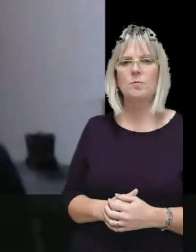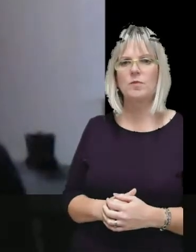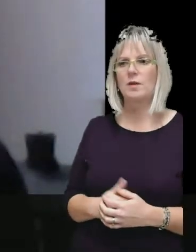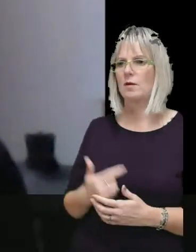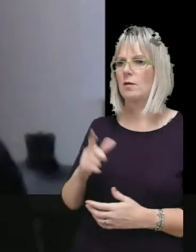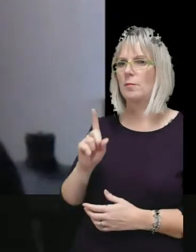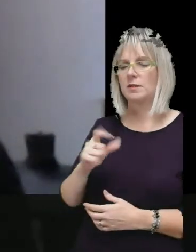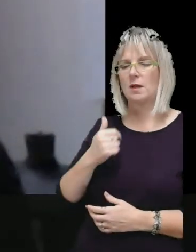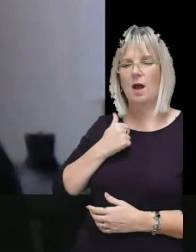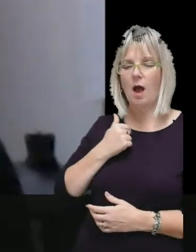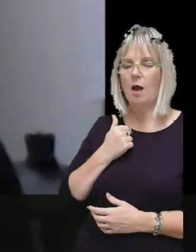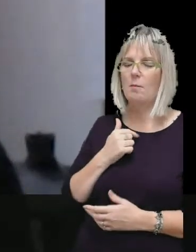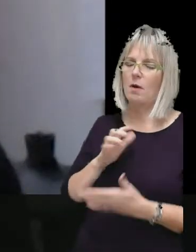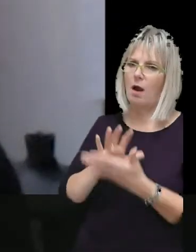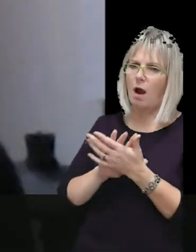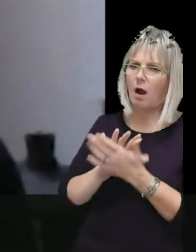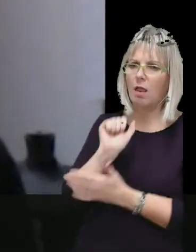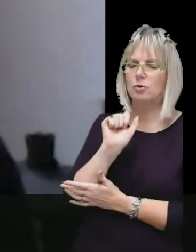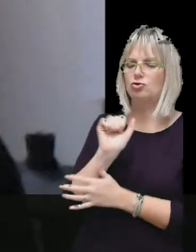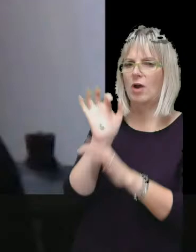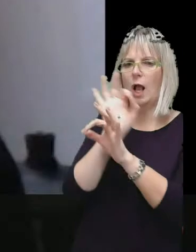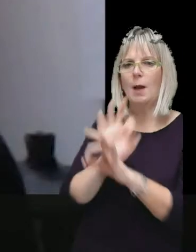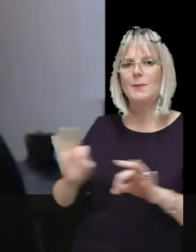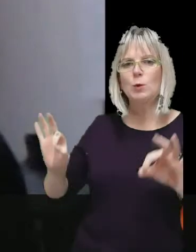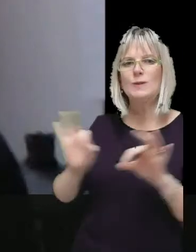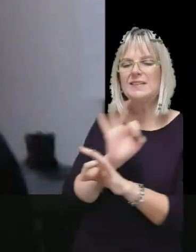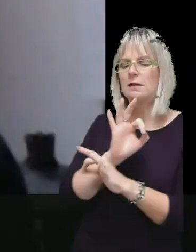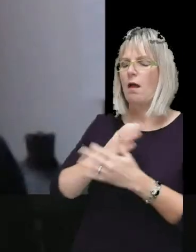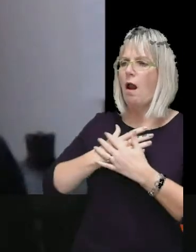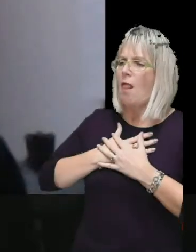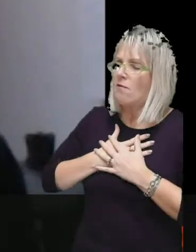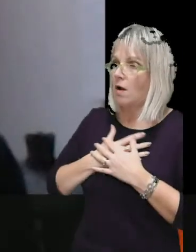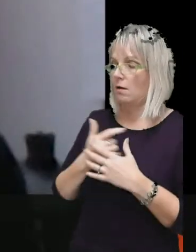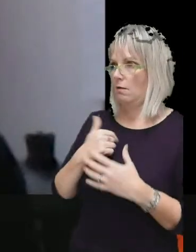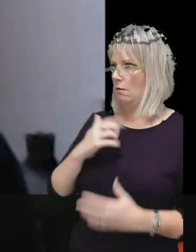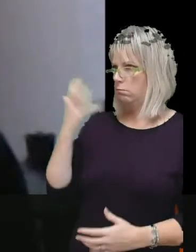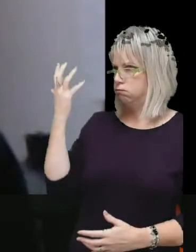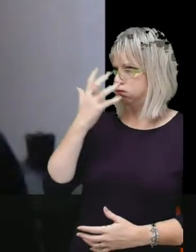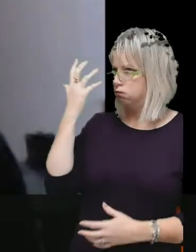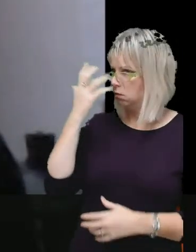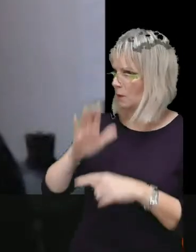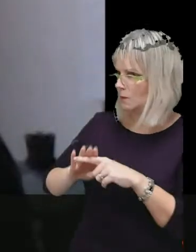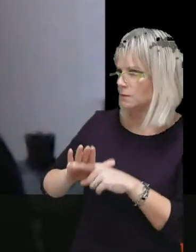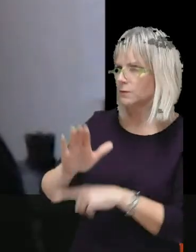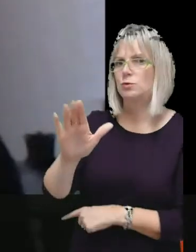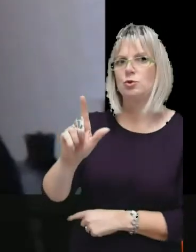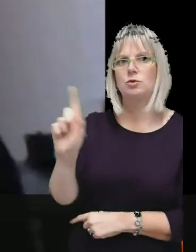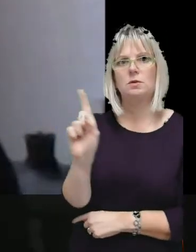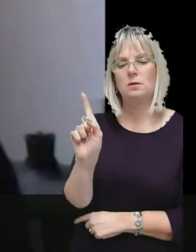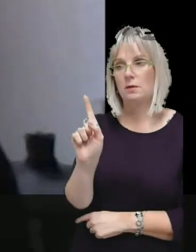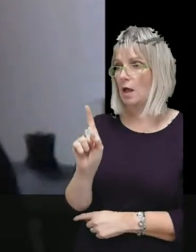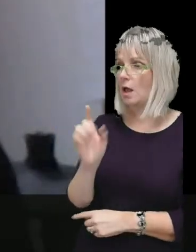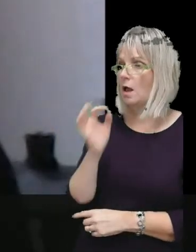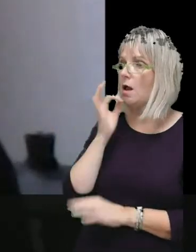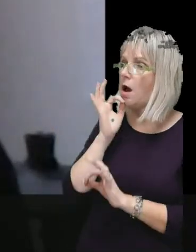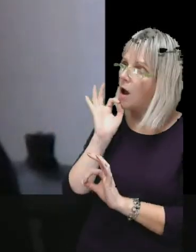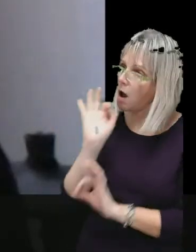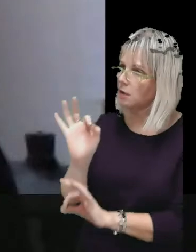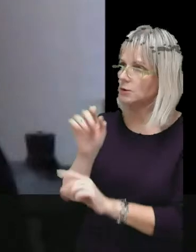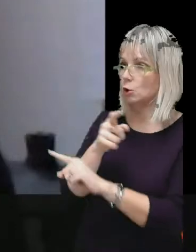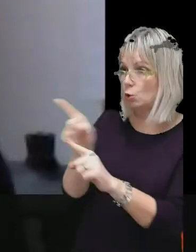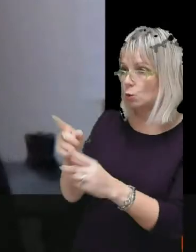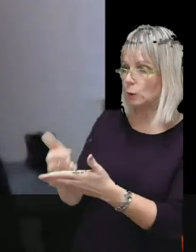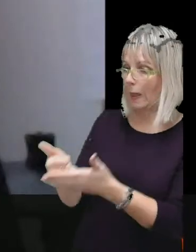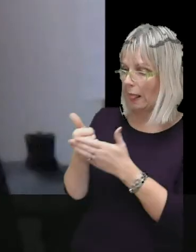I'm worried about the future. And I'm asking you to help us to come up with a plan to save the live events industry in